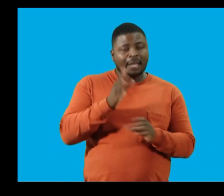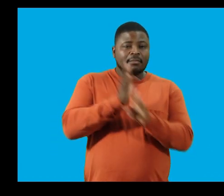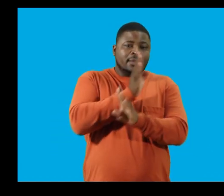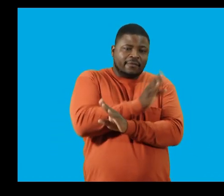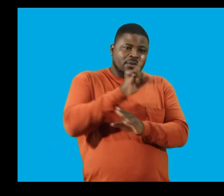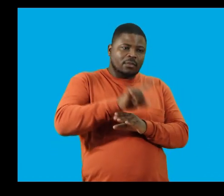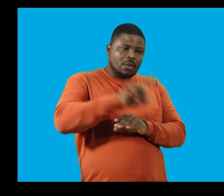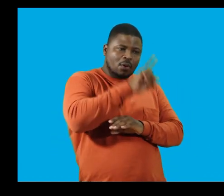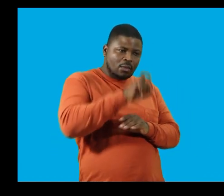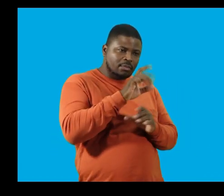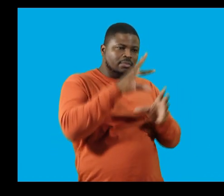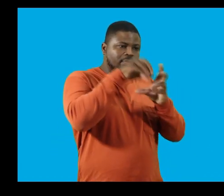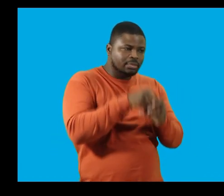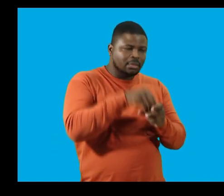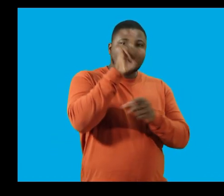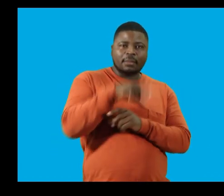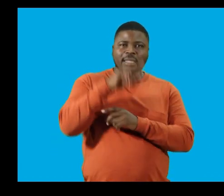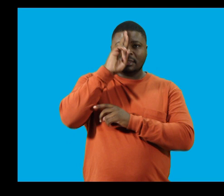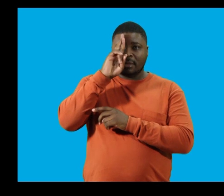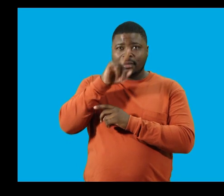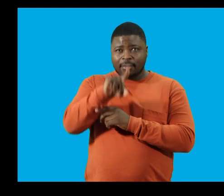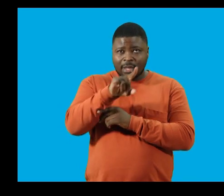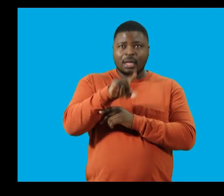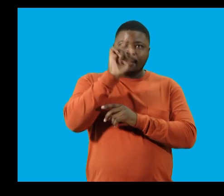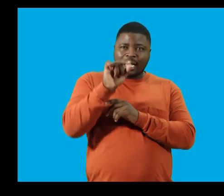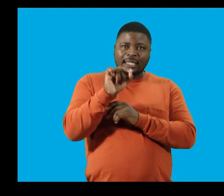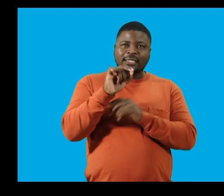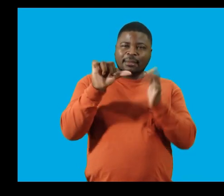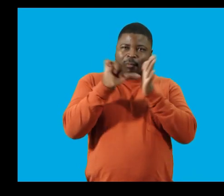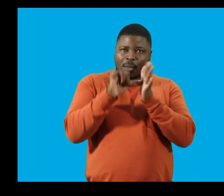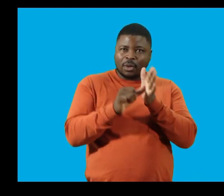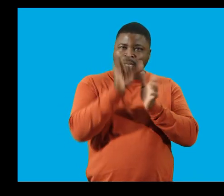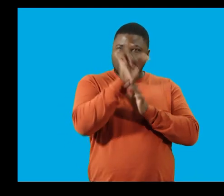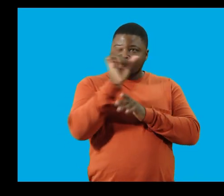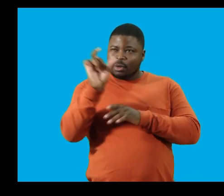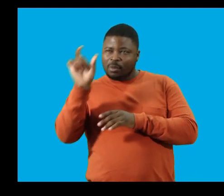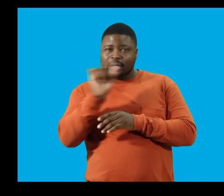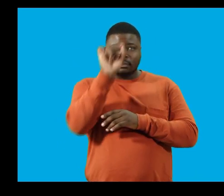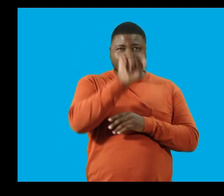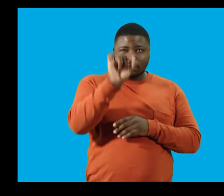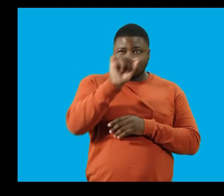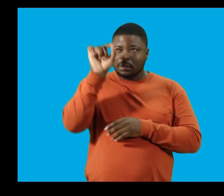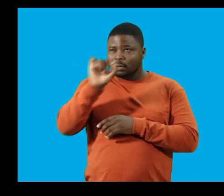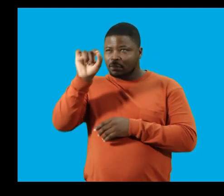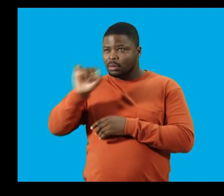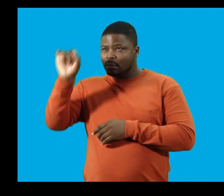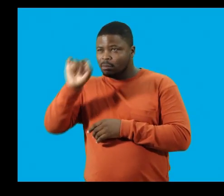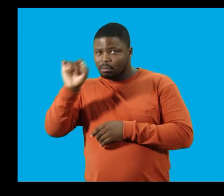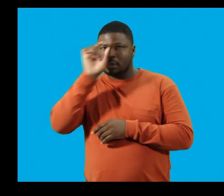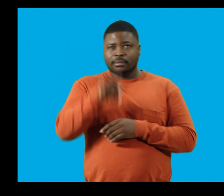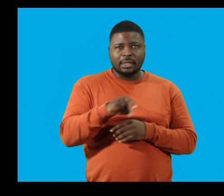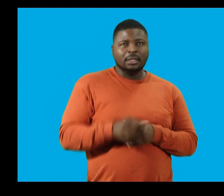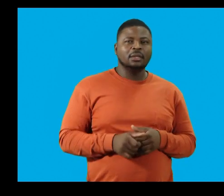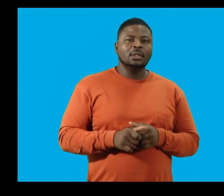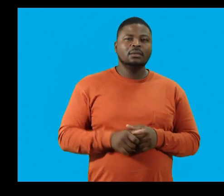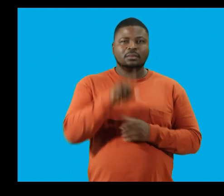before we go into the question, you need to remember to underline your keywords and look at your action